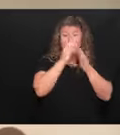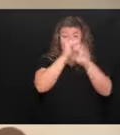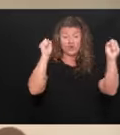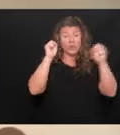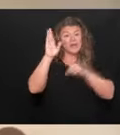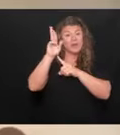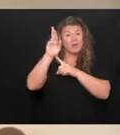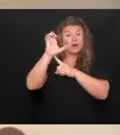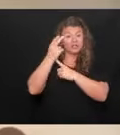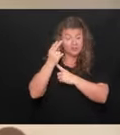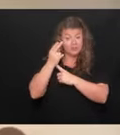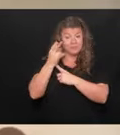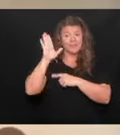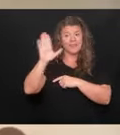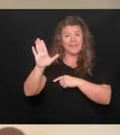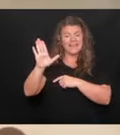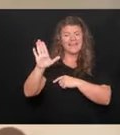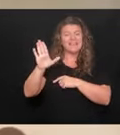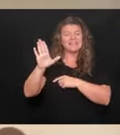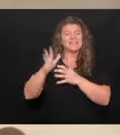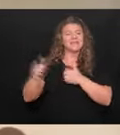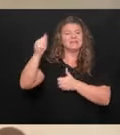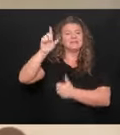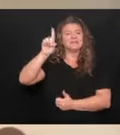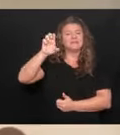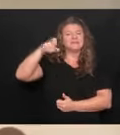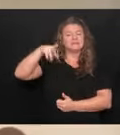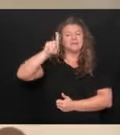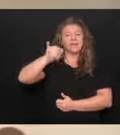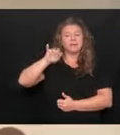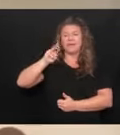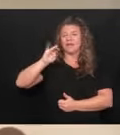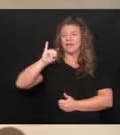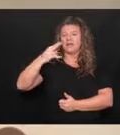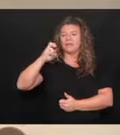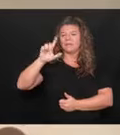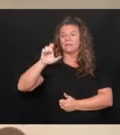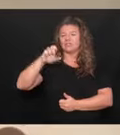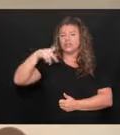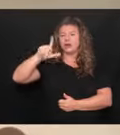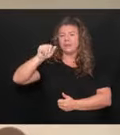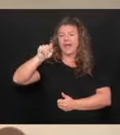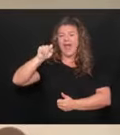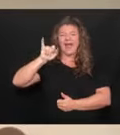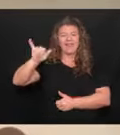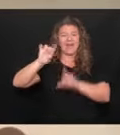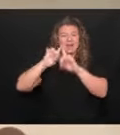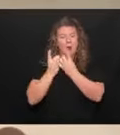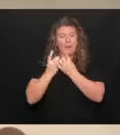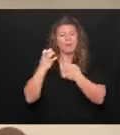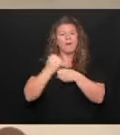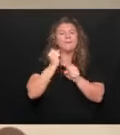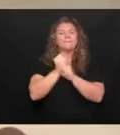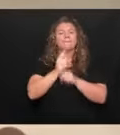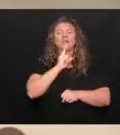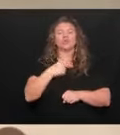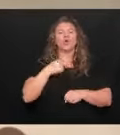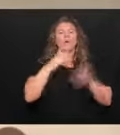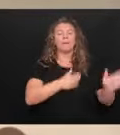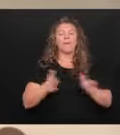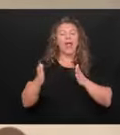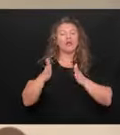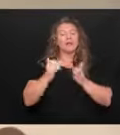Superintendent Birch and his deputy, Michelle Blatt, and others in that department to make sure we're prepared to assist